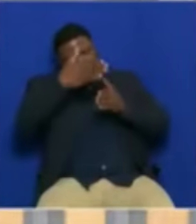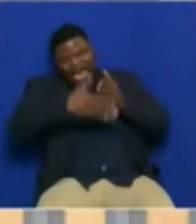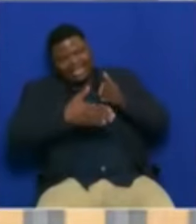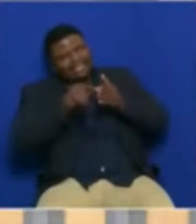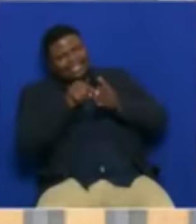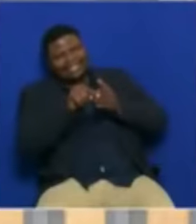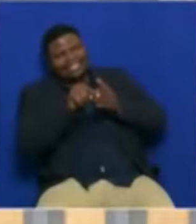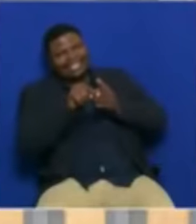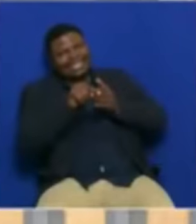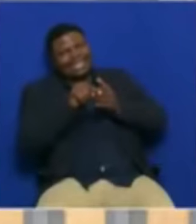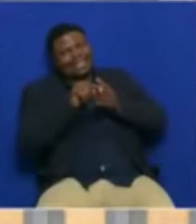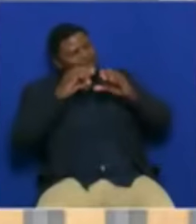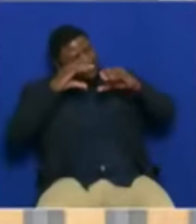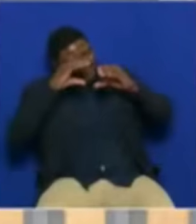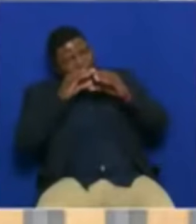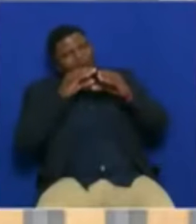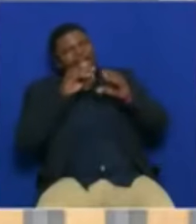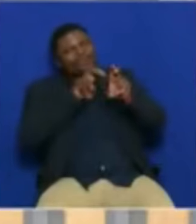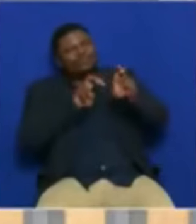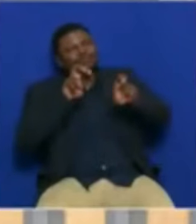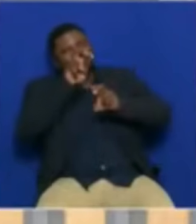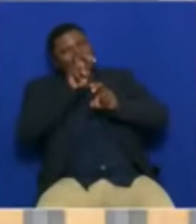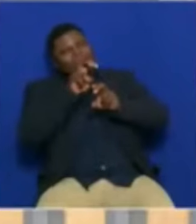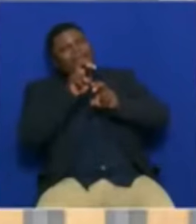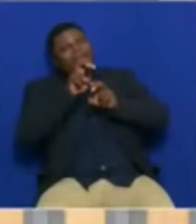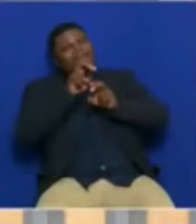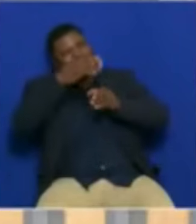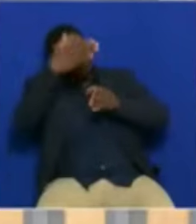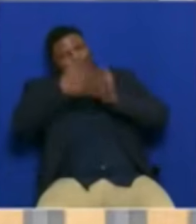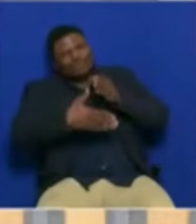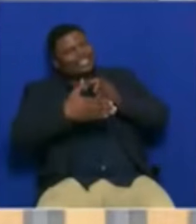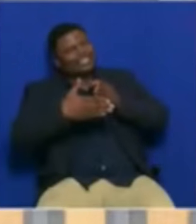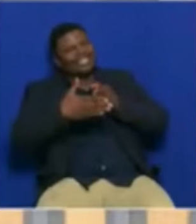are not able to say that there was non-compliance with